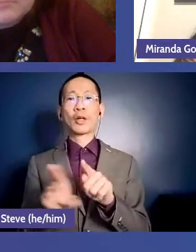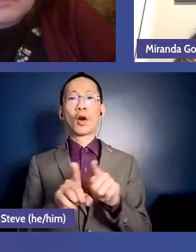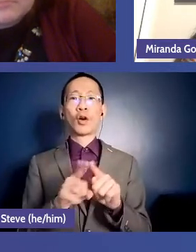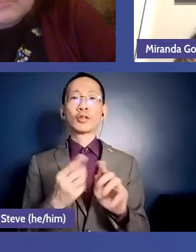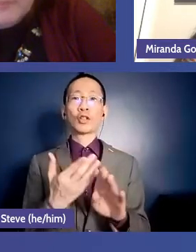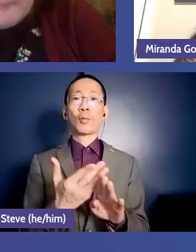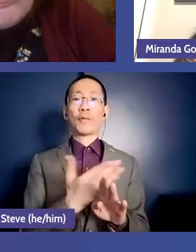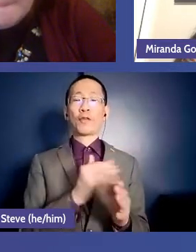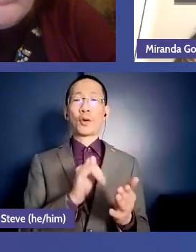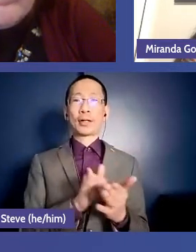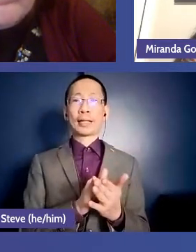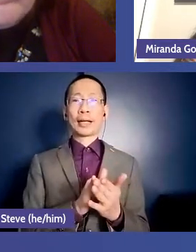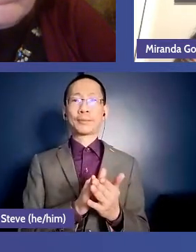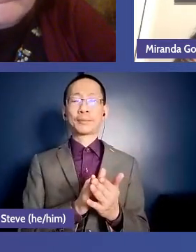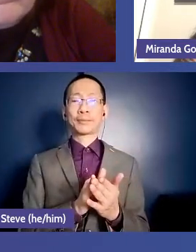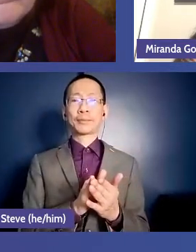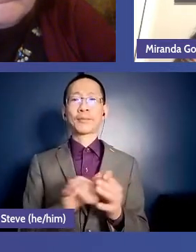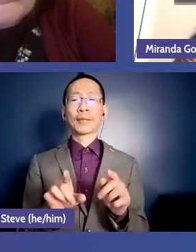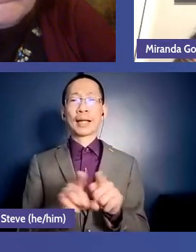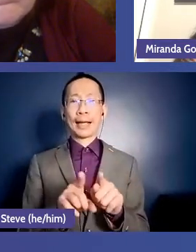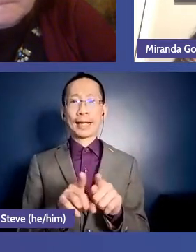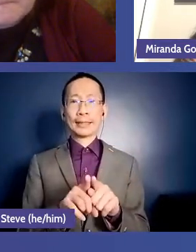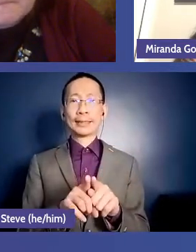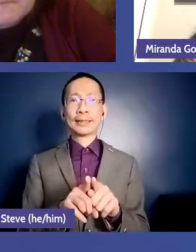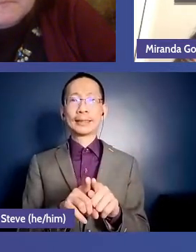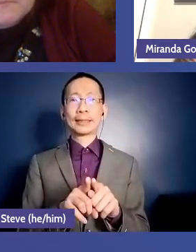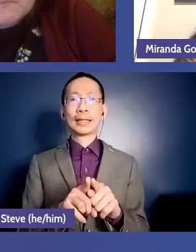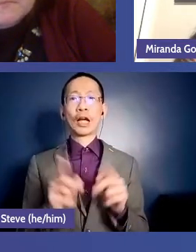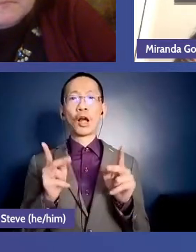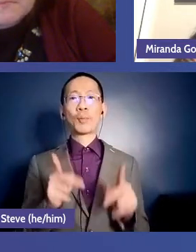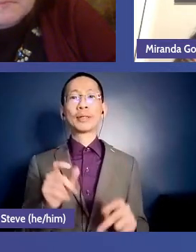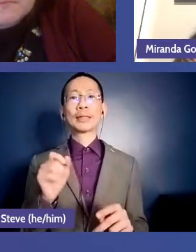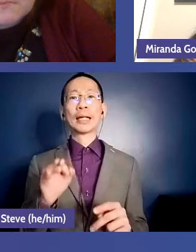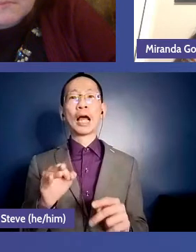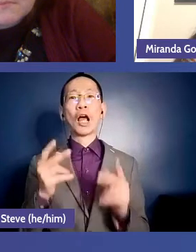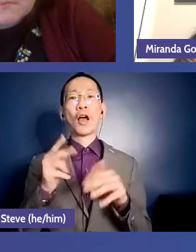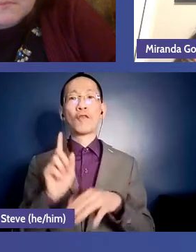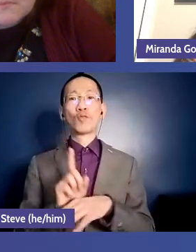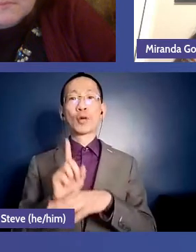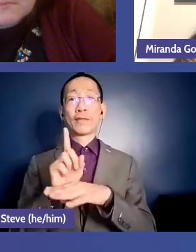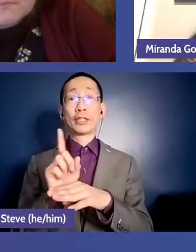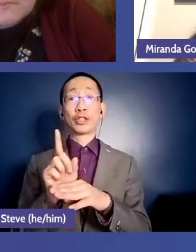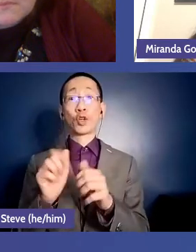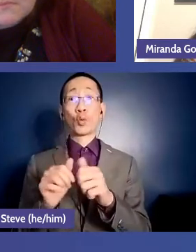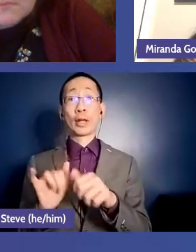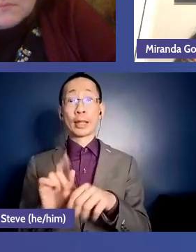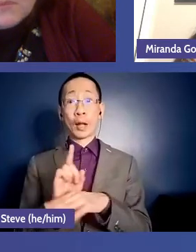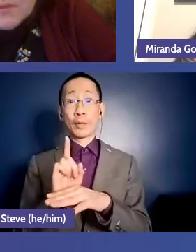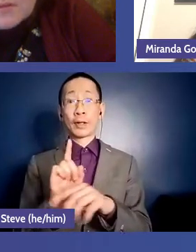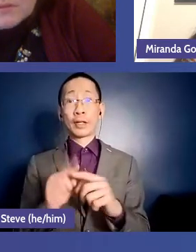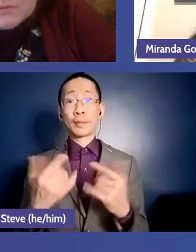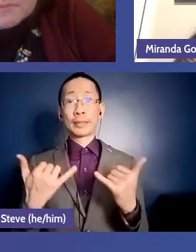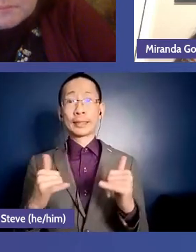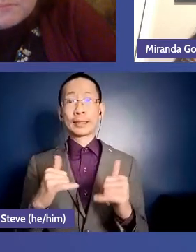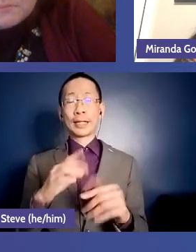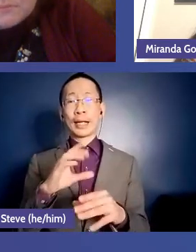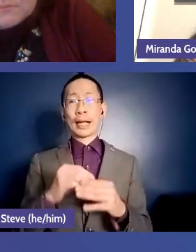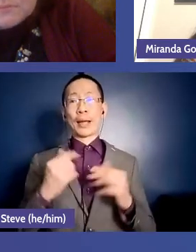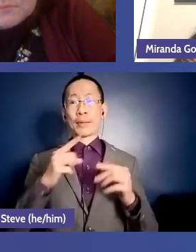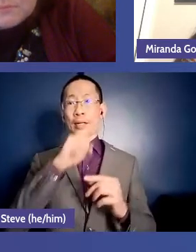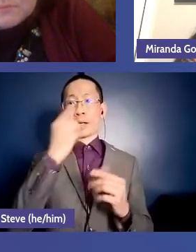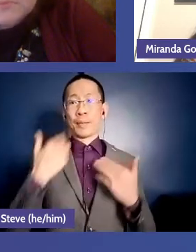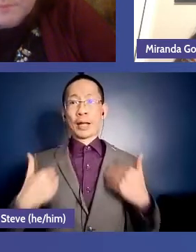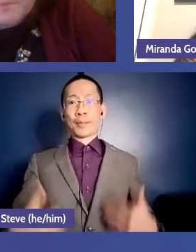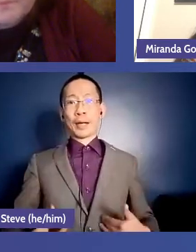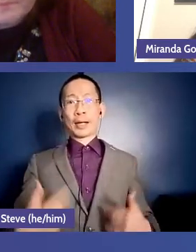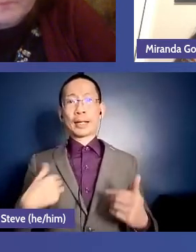that, as a person of privilege, with that privilege, but still inhabiting a Black body. I